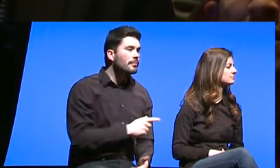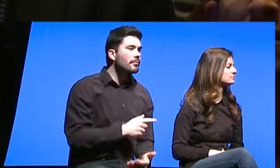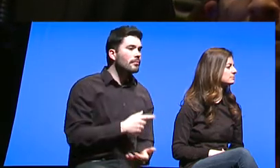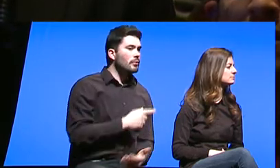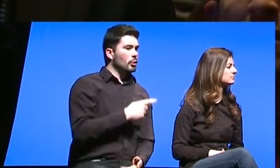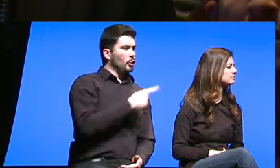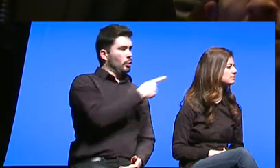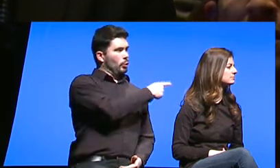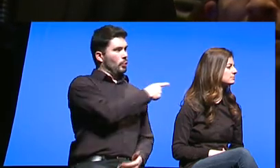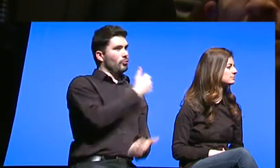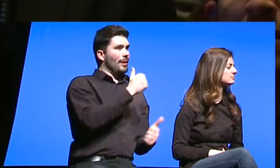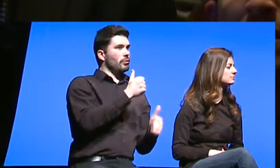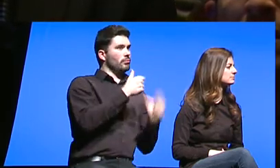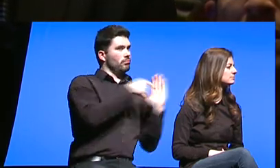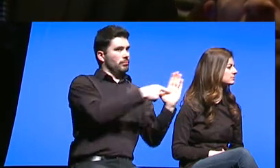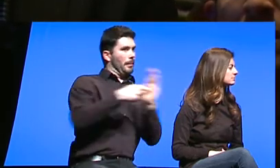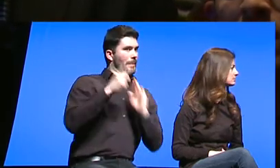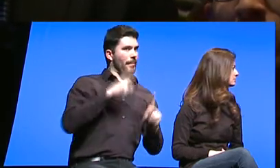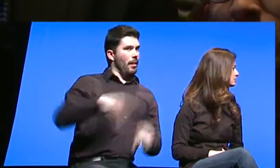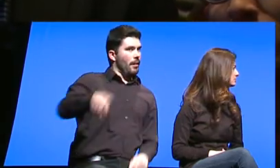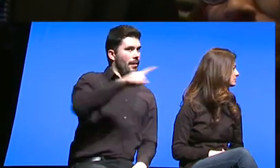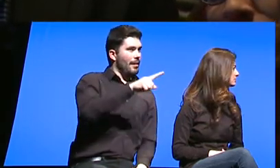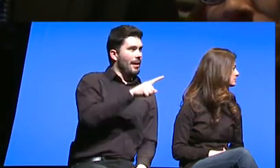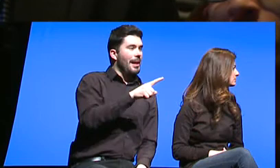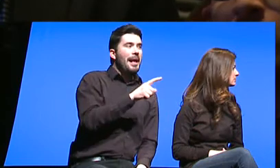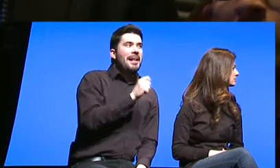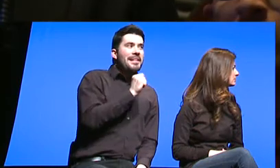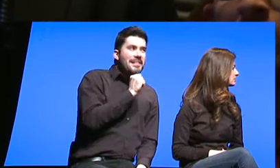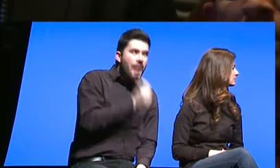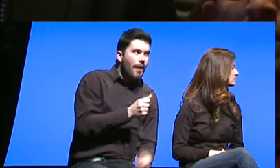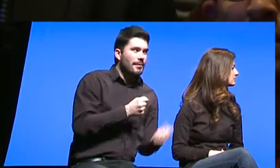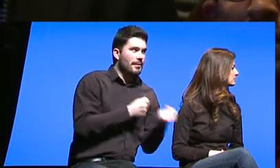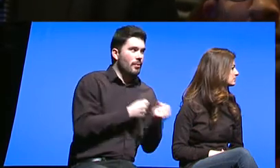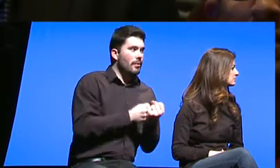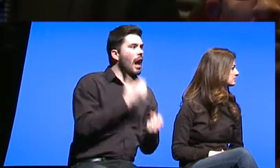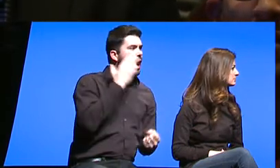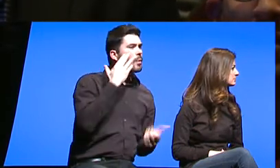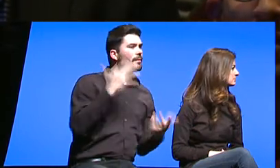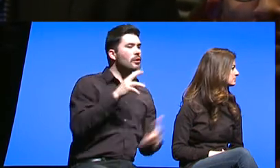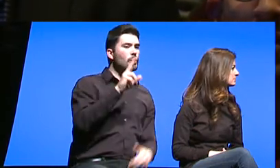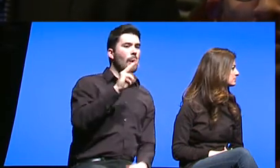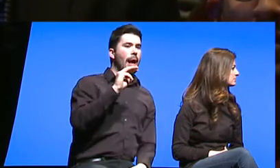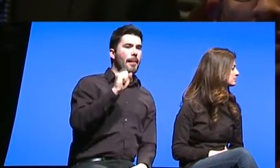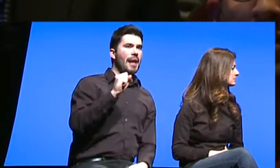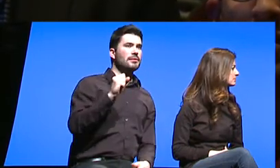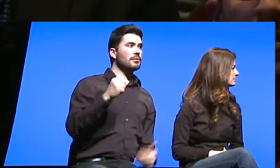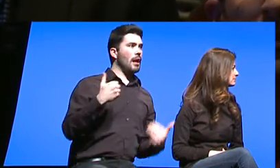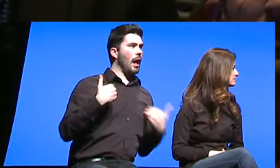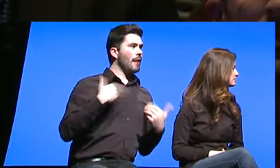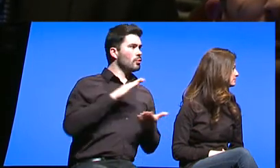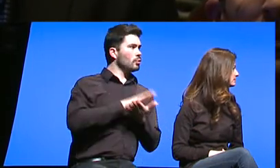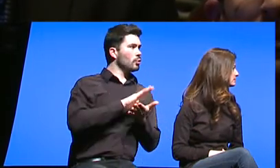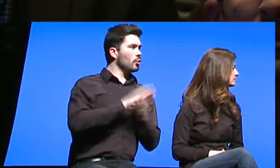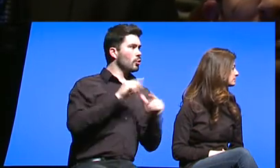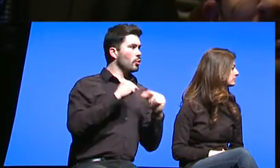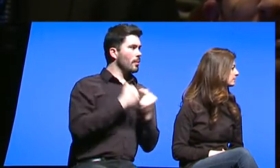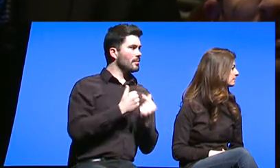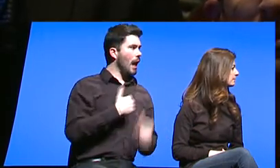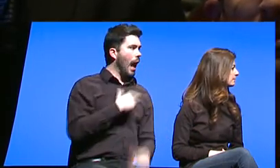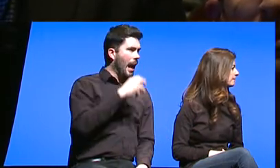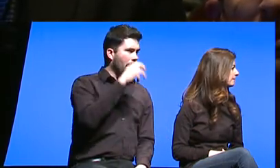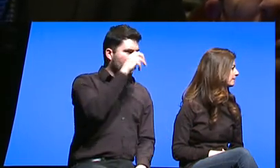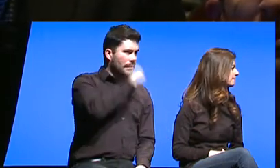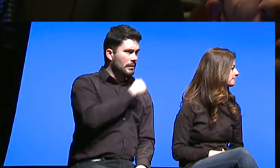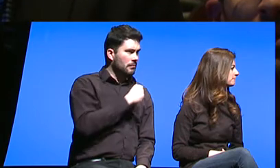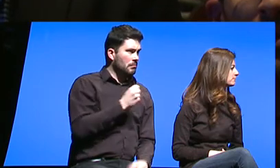expose the show to people who are less sympathetic. For example, I know UMS has school groups come in, and I'm guessing a lot of the